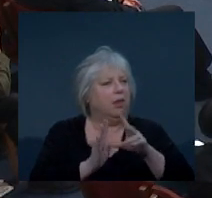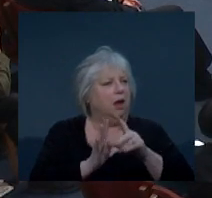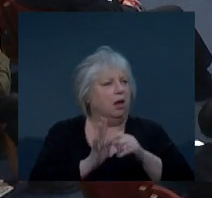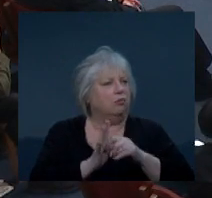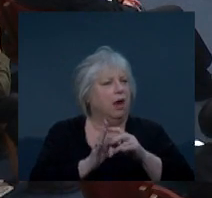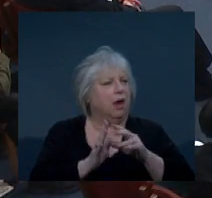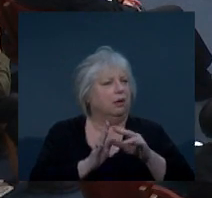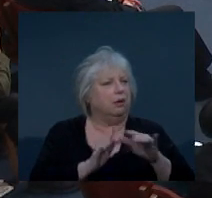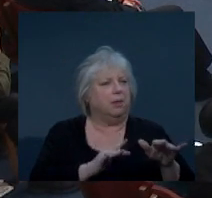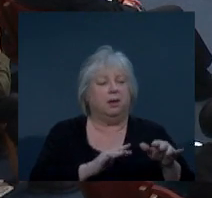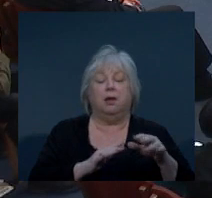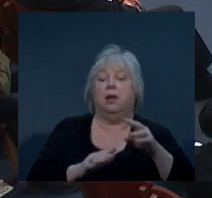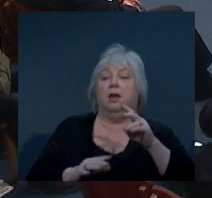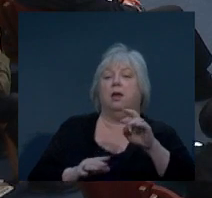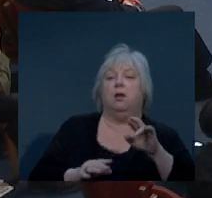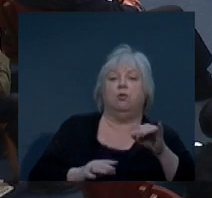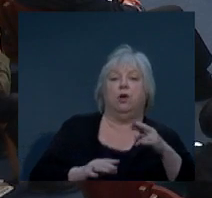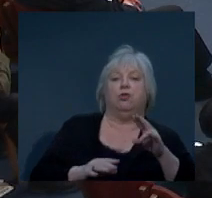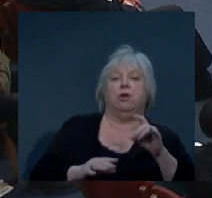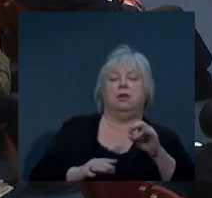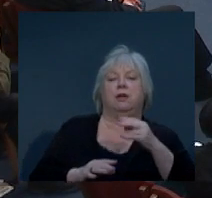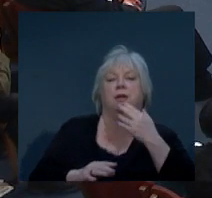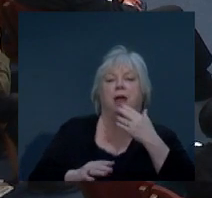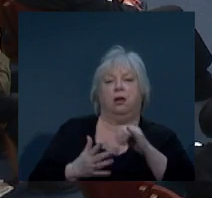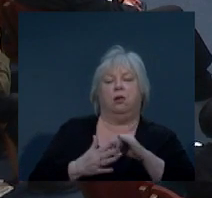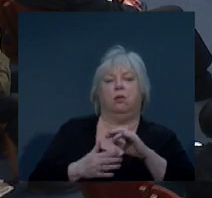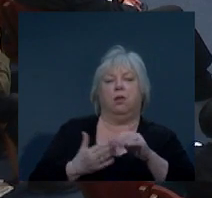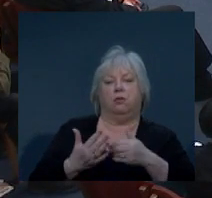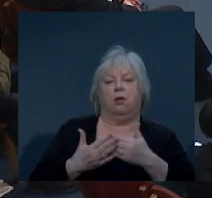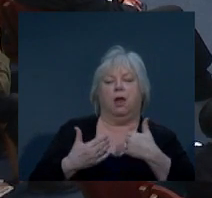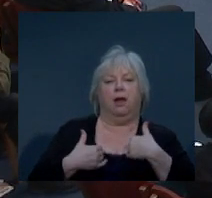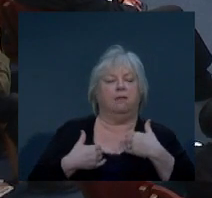I thank you, Mayor. That's all I have. Thank you. Thank you, Director Richardson.